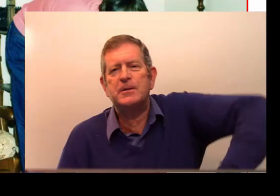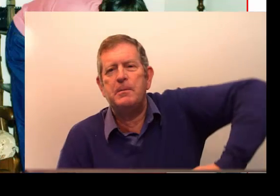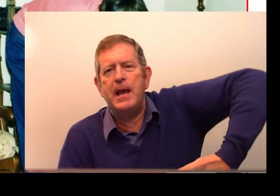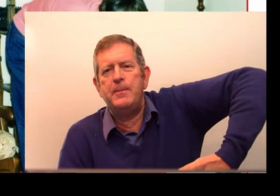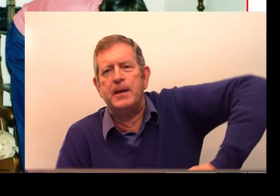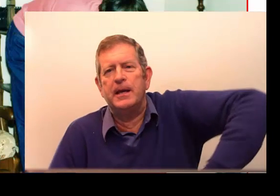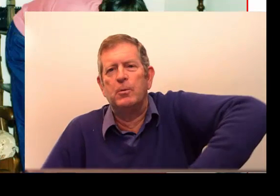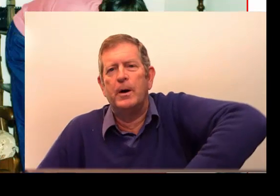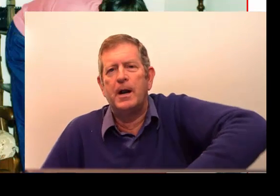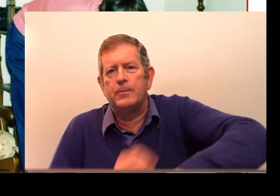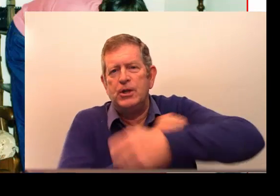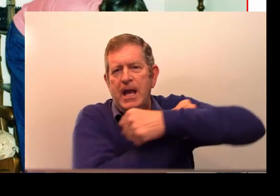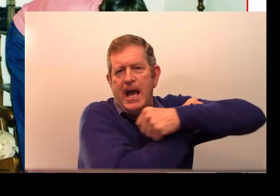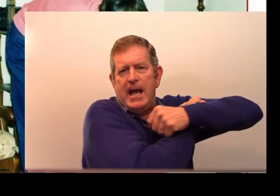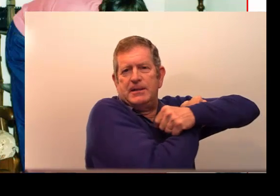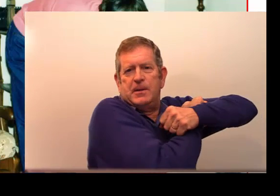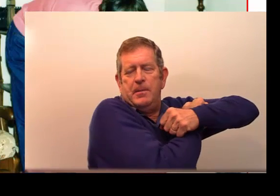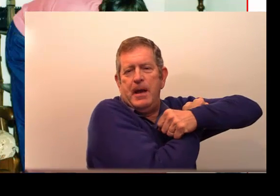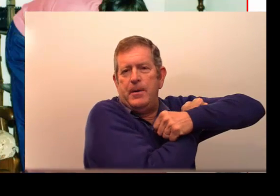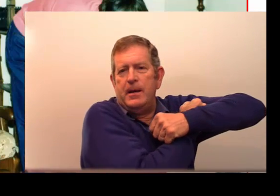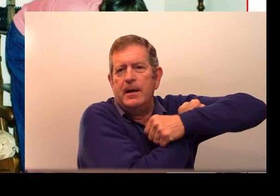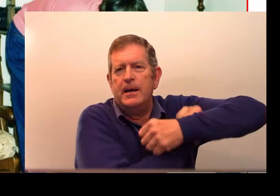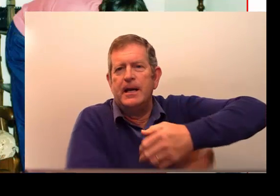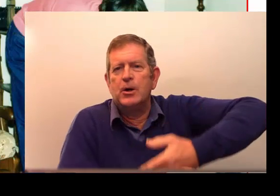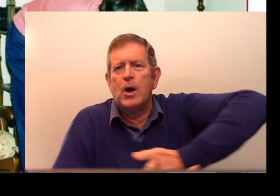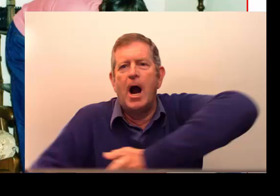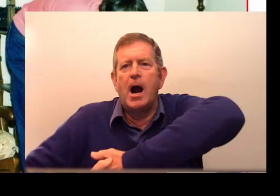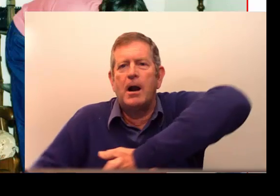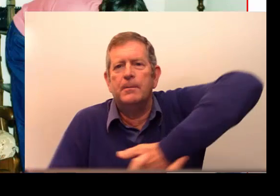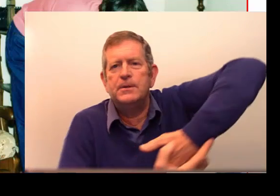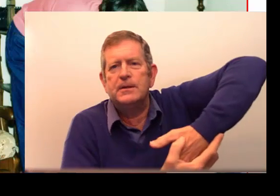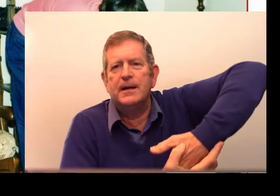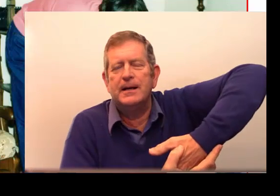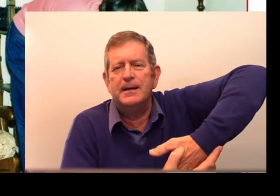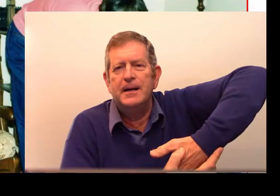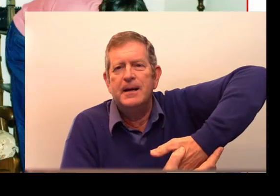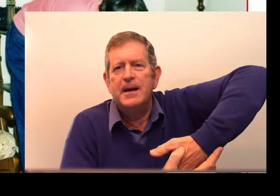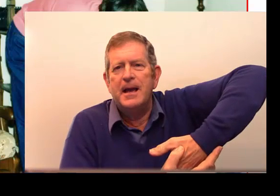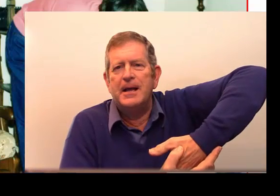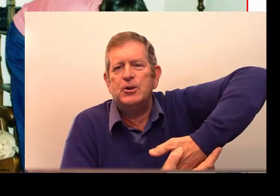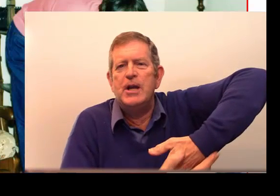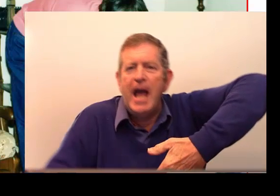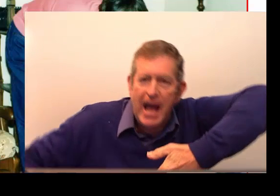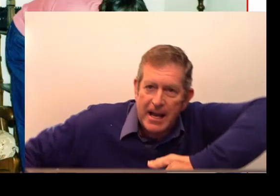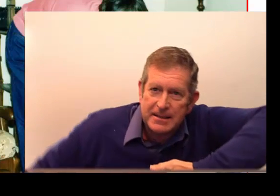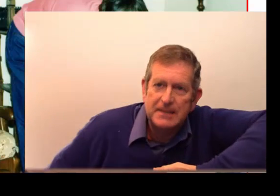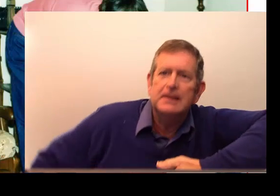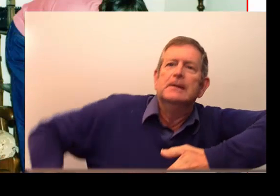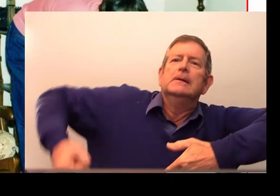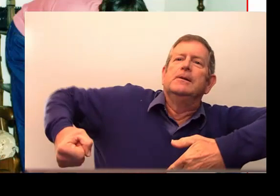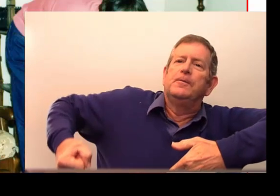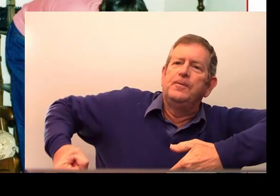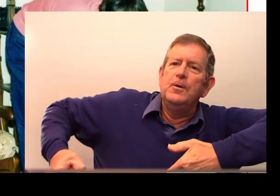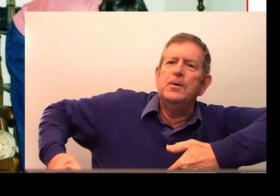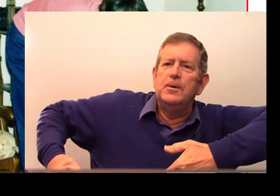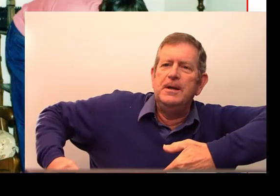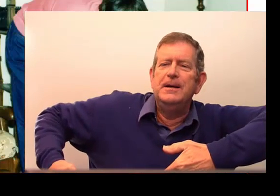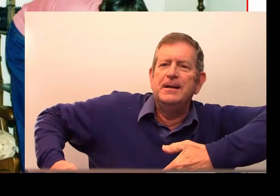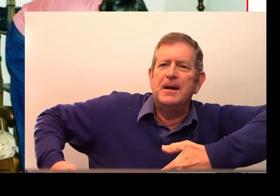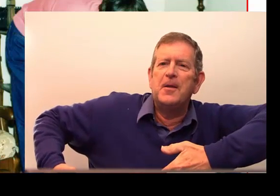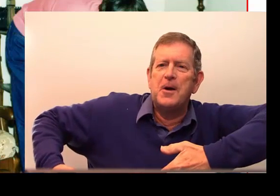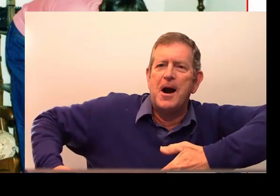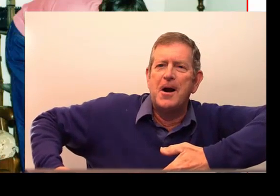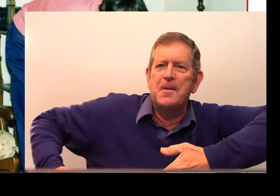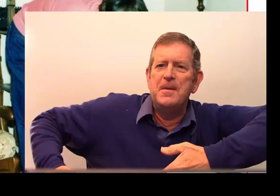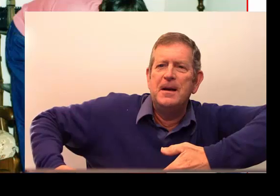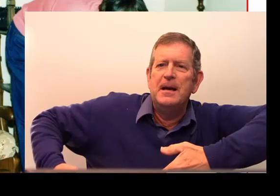she has the baby in one arm. She has the baby in her arms, and she has the food